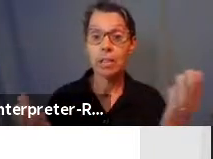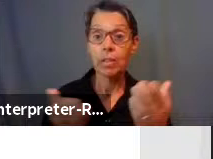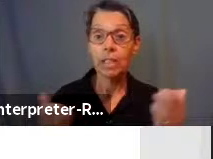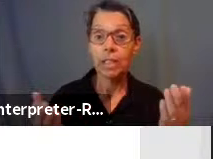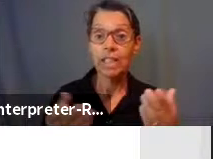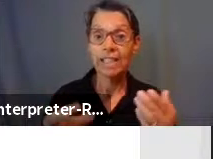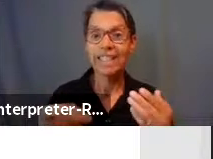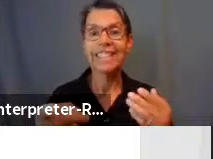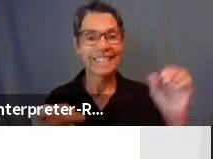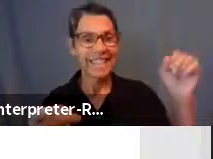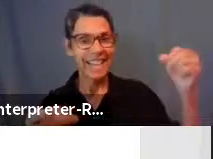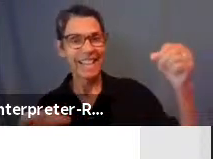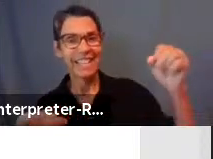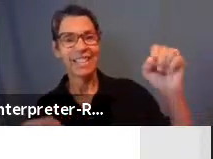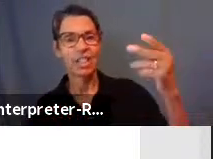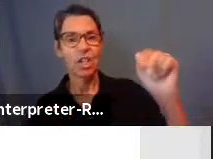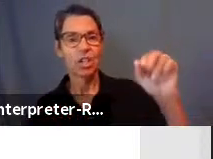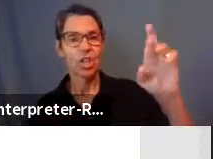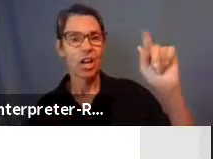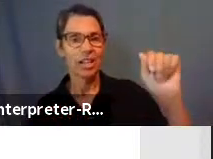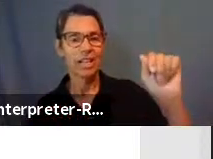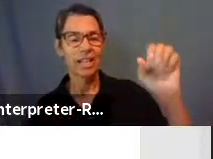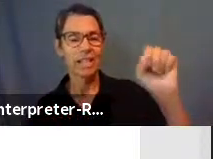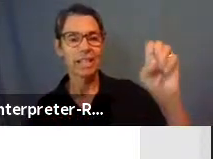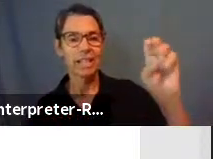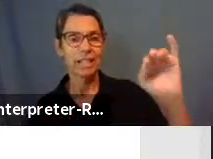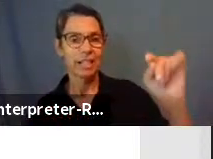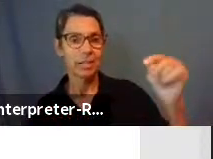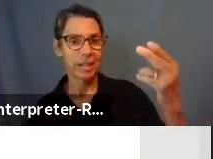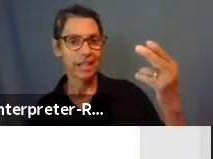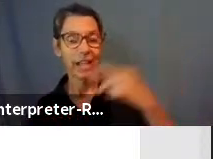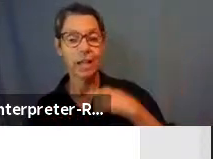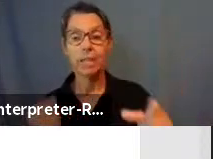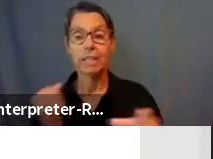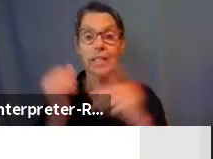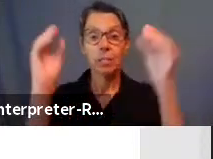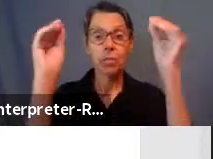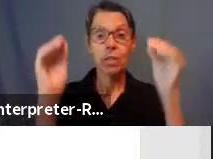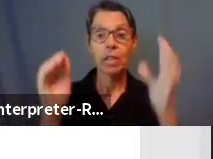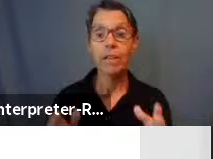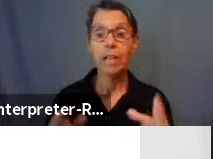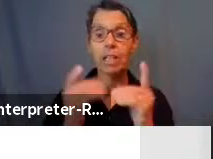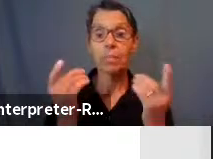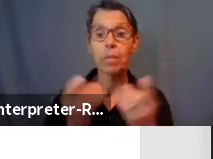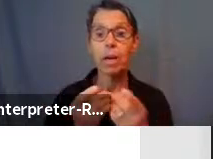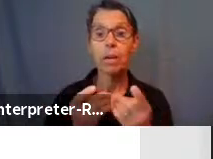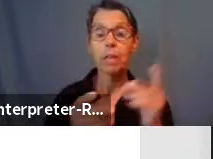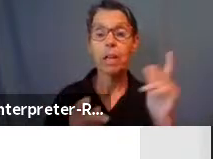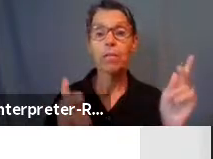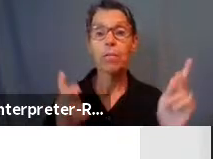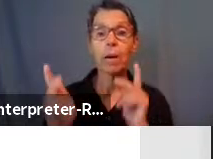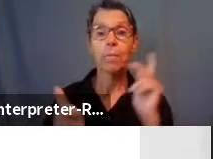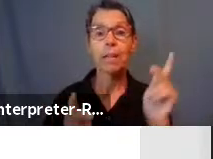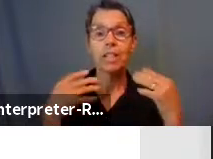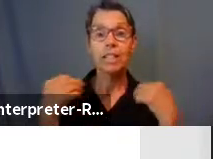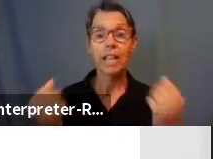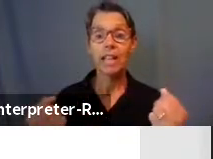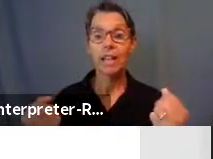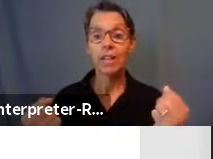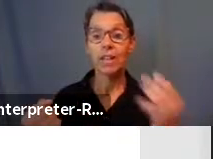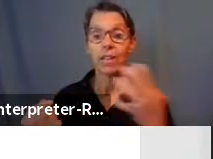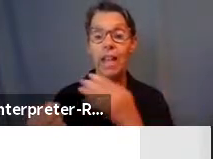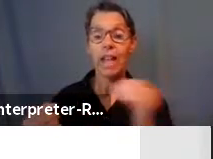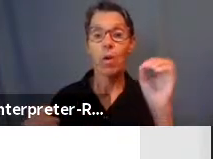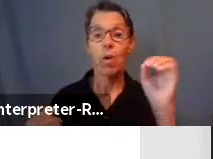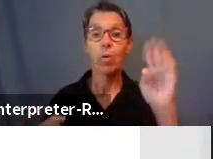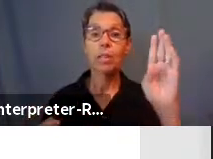Yes, I'm here. Greetings, everyone. I'm Charlotte Smith. I'm an assistant professor in the Department of Population Health and Obstetrics and Gynecology